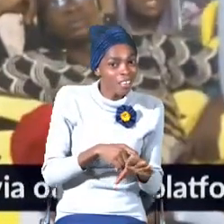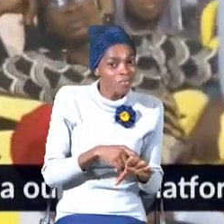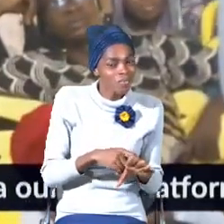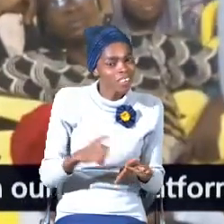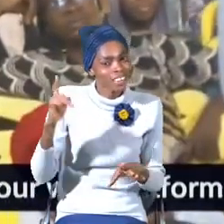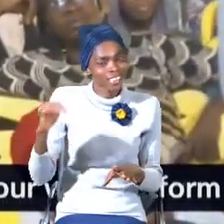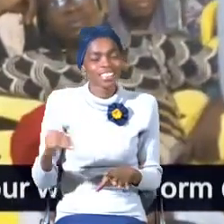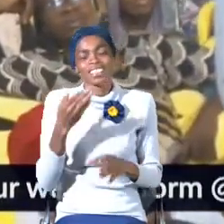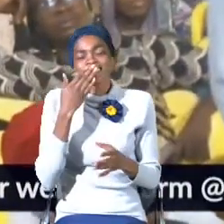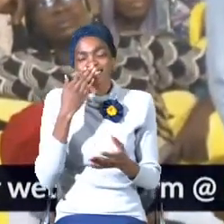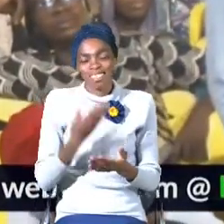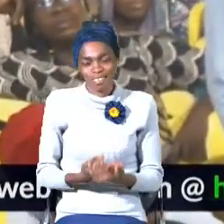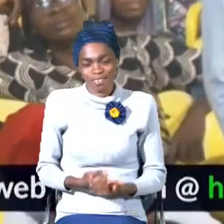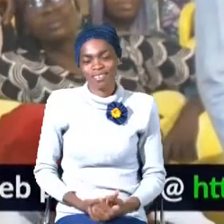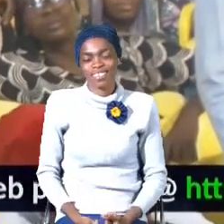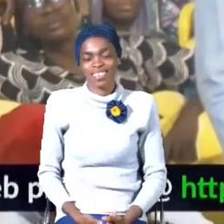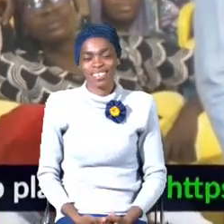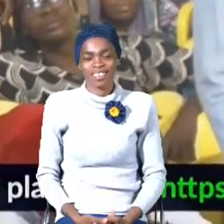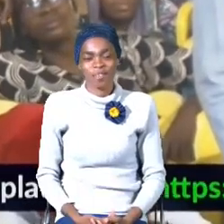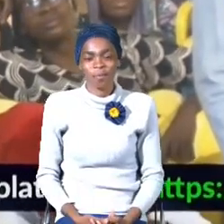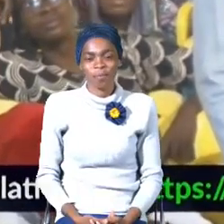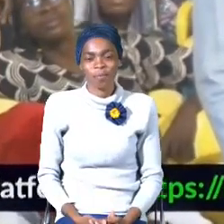listen to the first testifier.